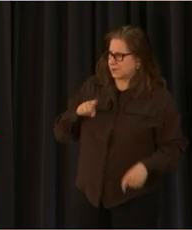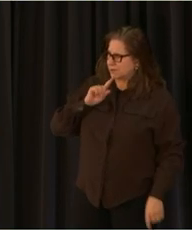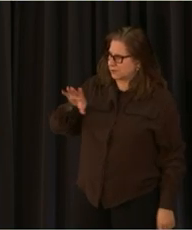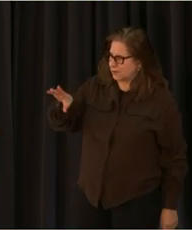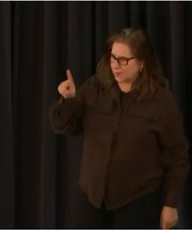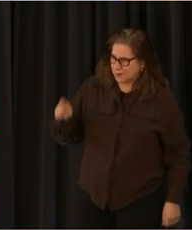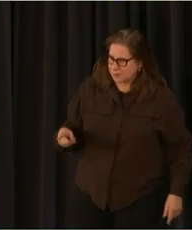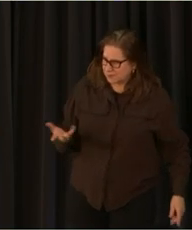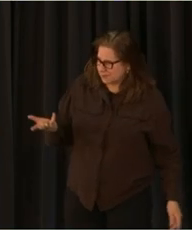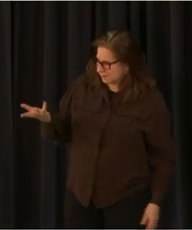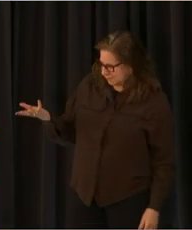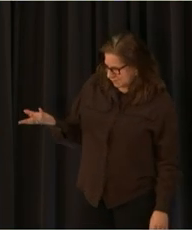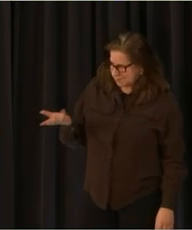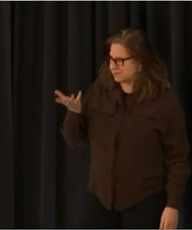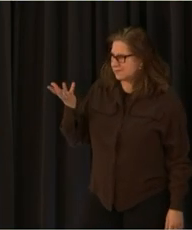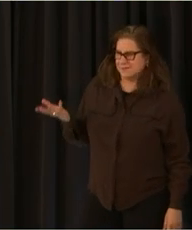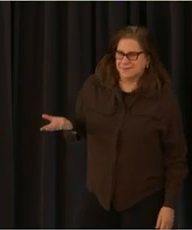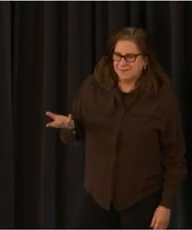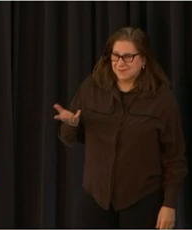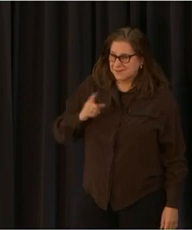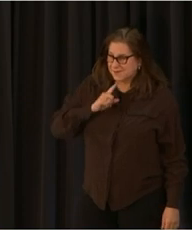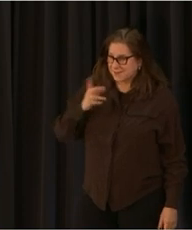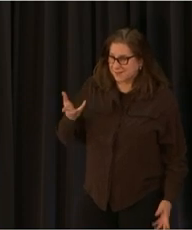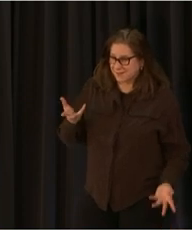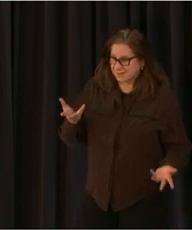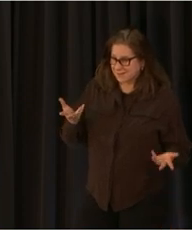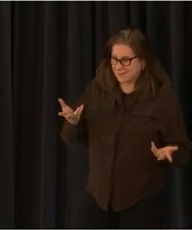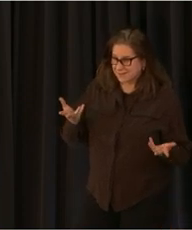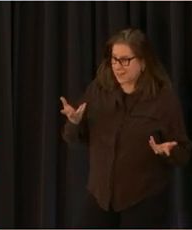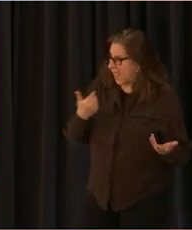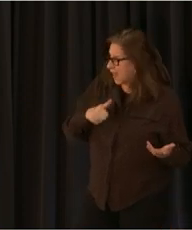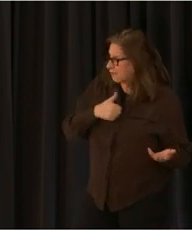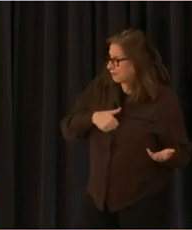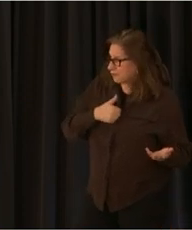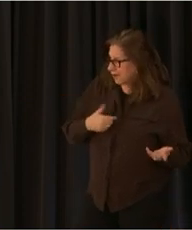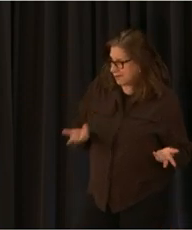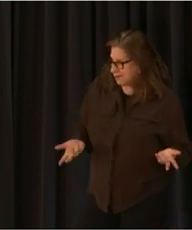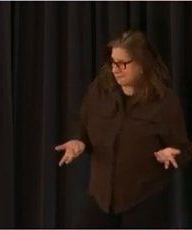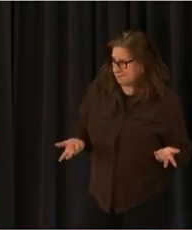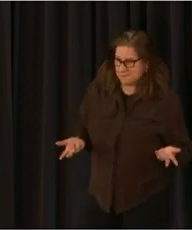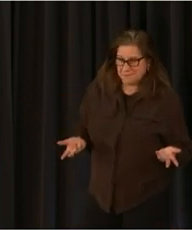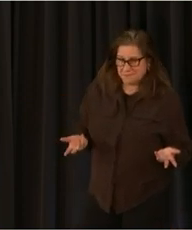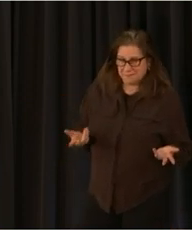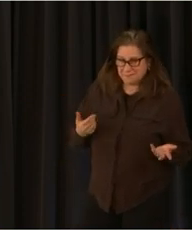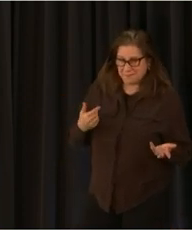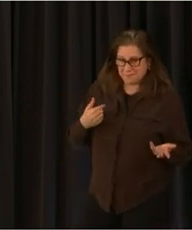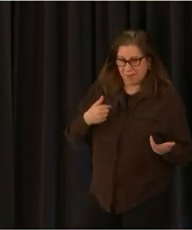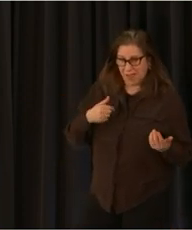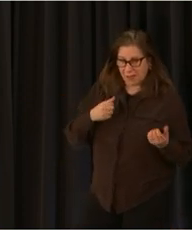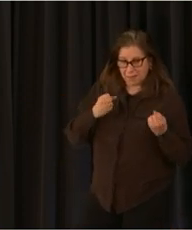on the surface in terms of, are there any regrets? You regret that any life